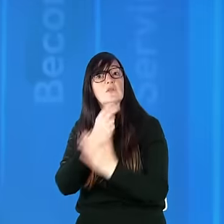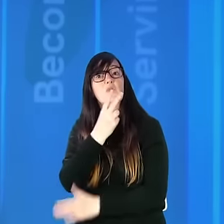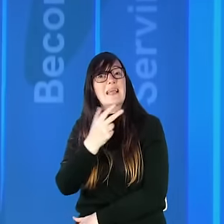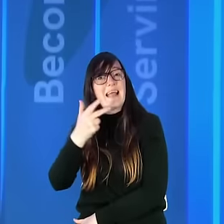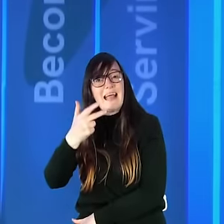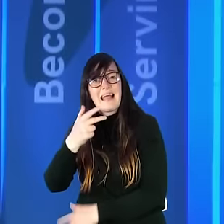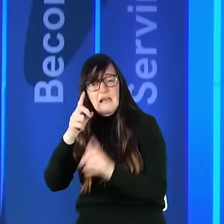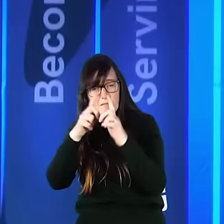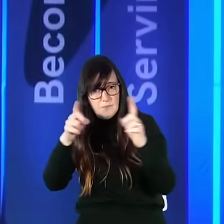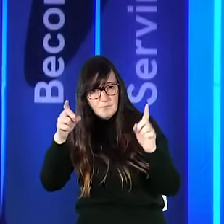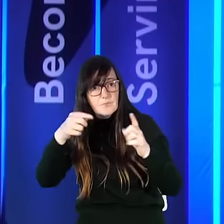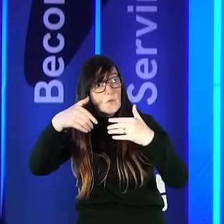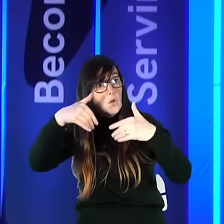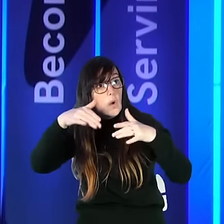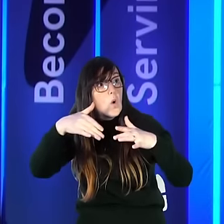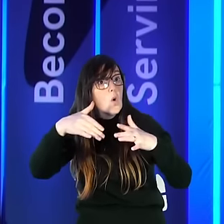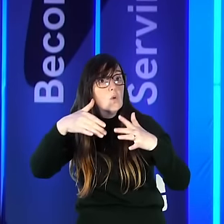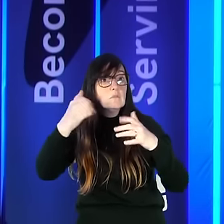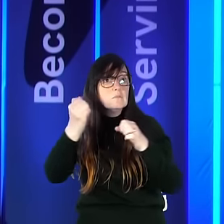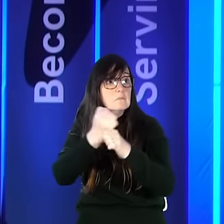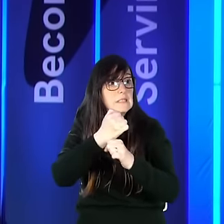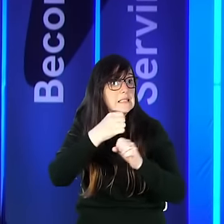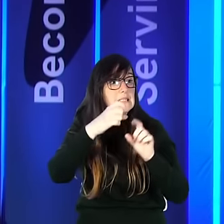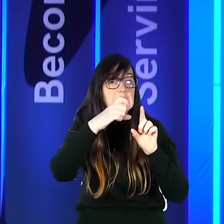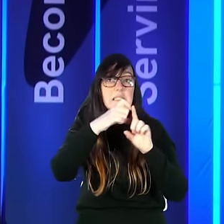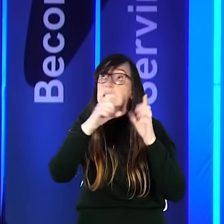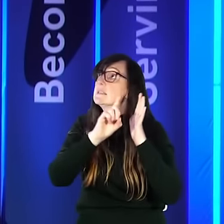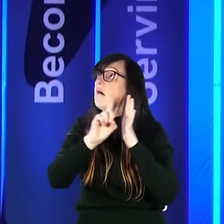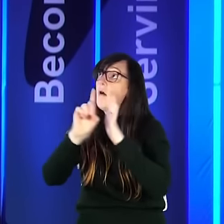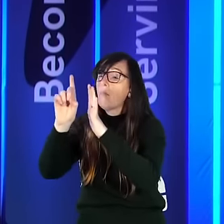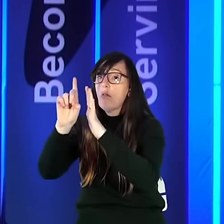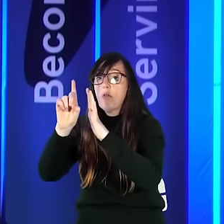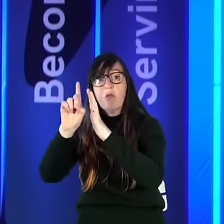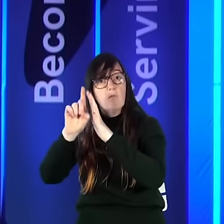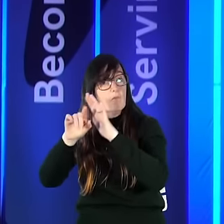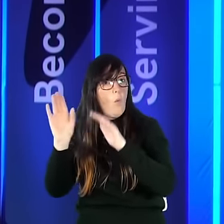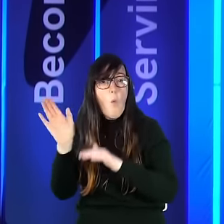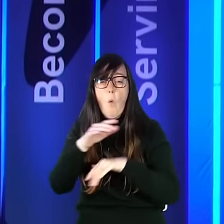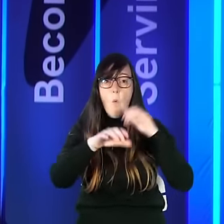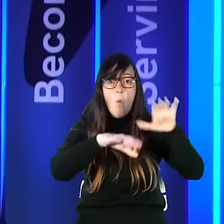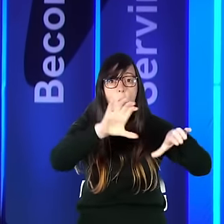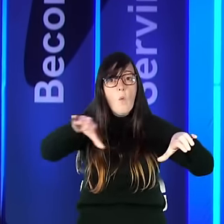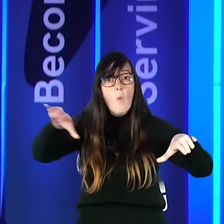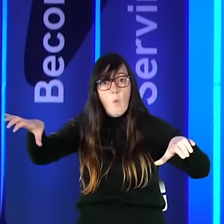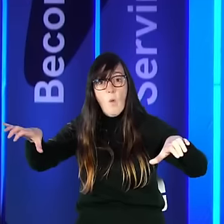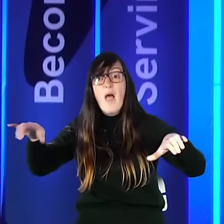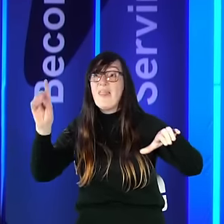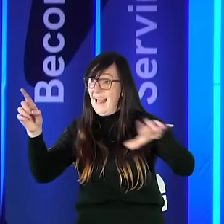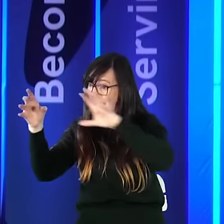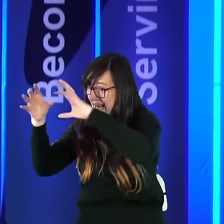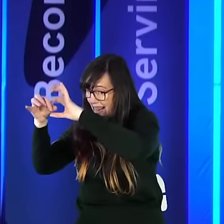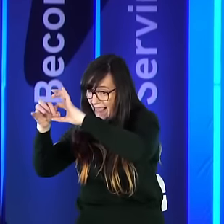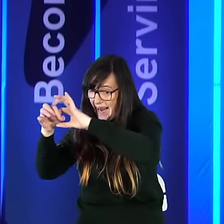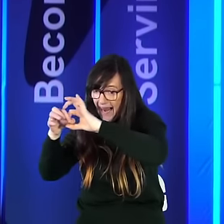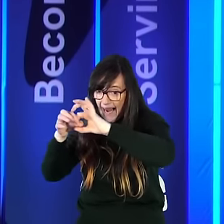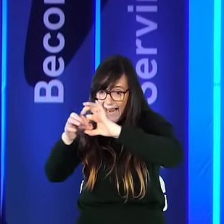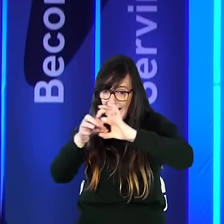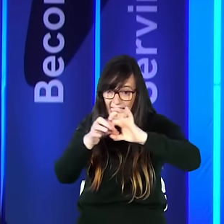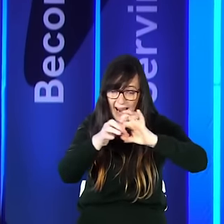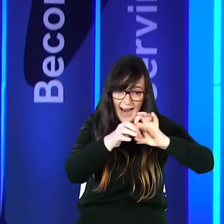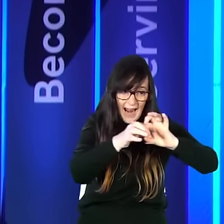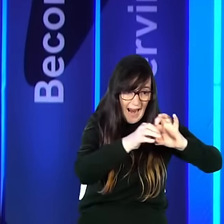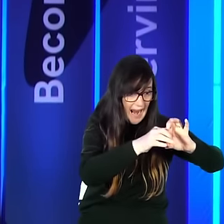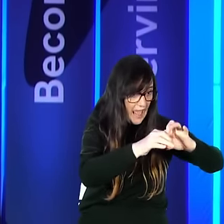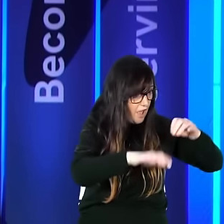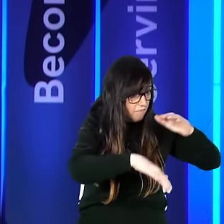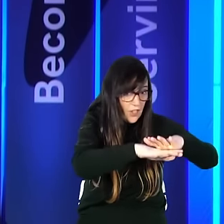playing off the mission mandate of Genesis 1 and Habakkuk and multiple prophecies in Isaiah of filling the whole world with people